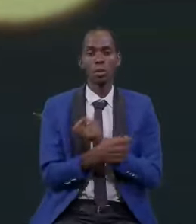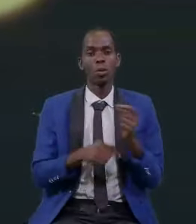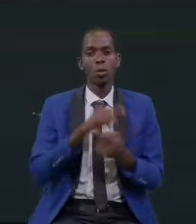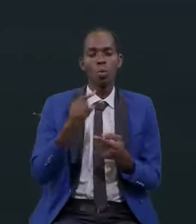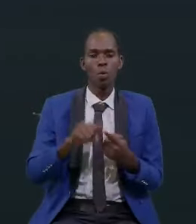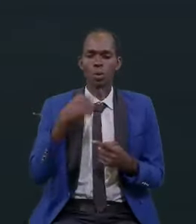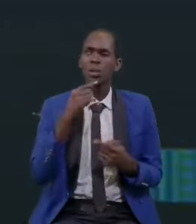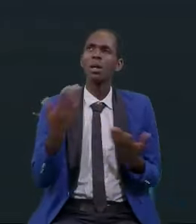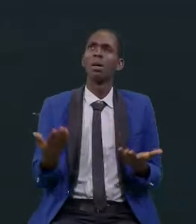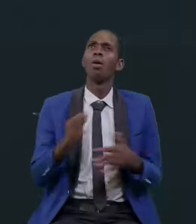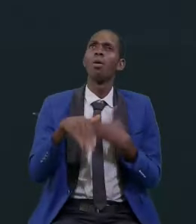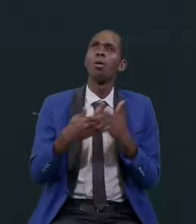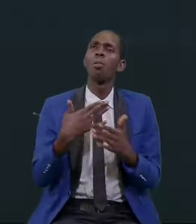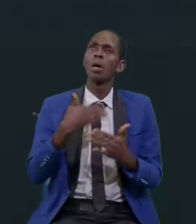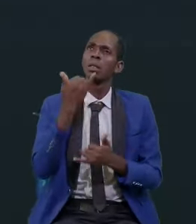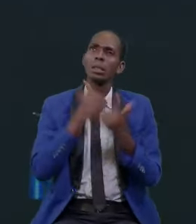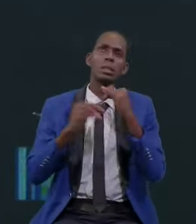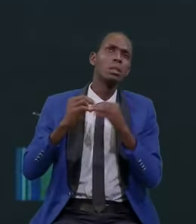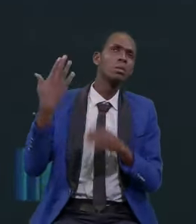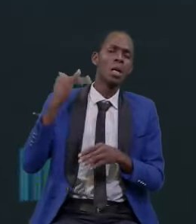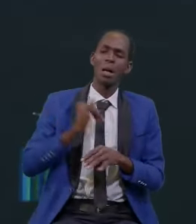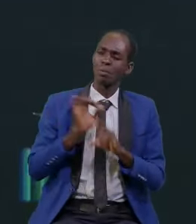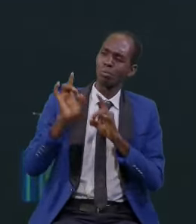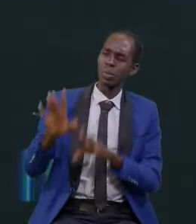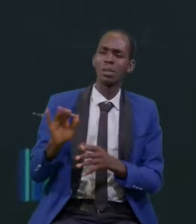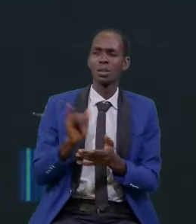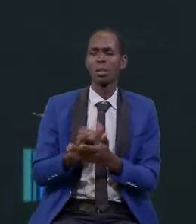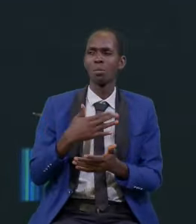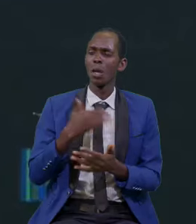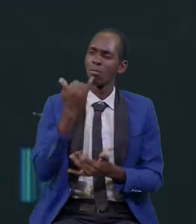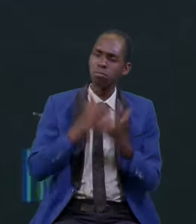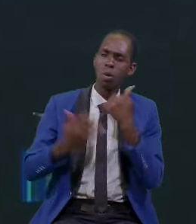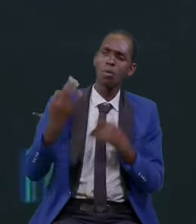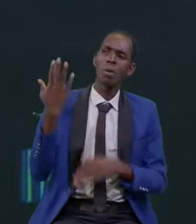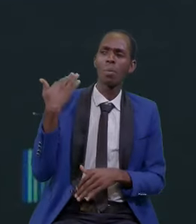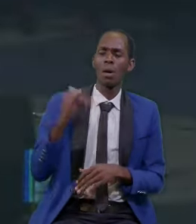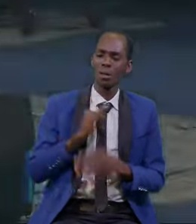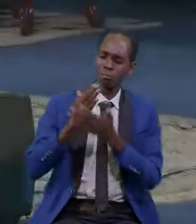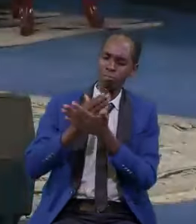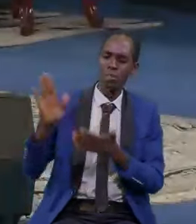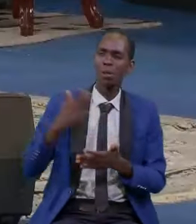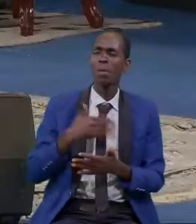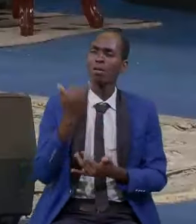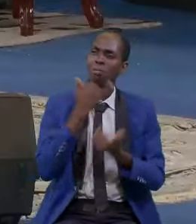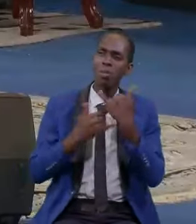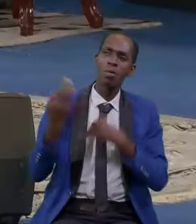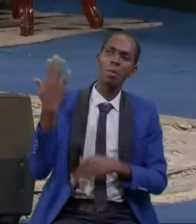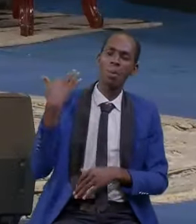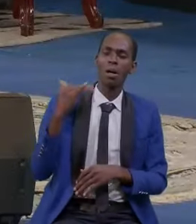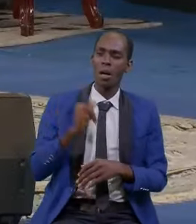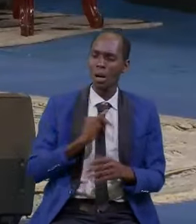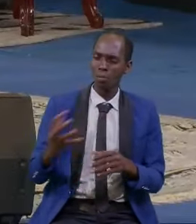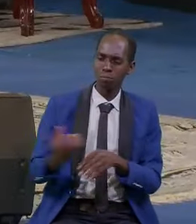past, I detest them. I hate them. I reject them. And I throw them away, spew them